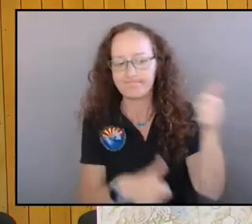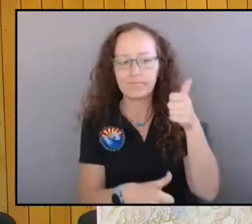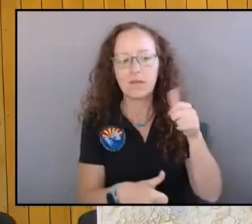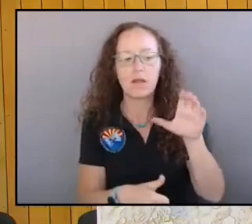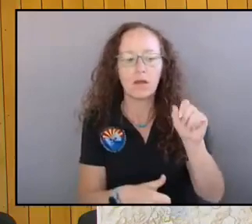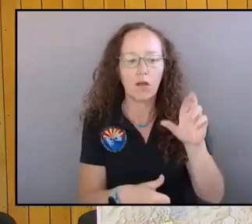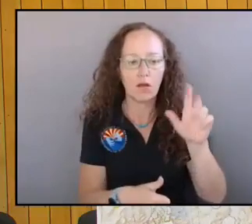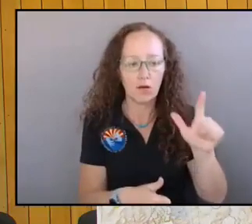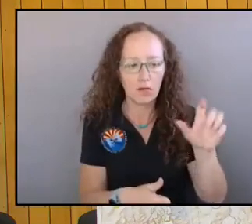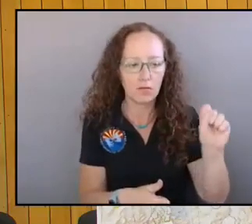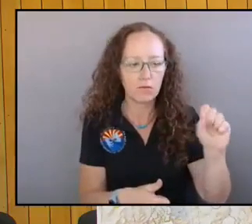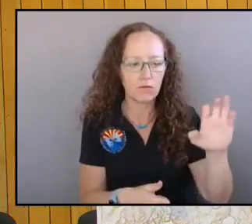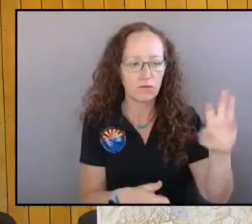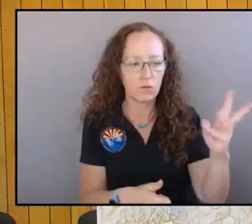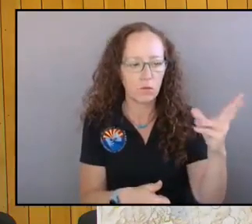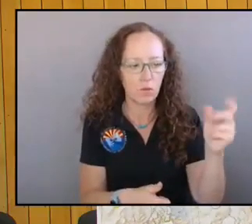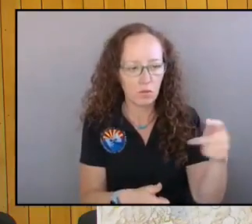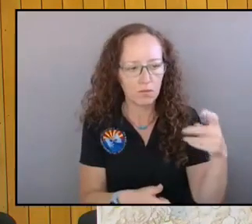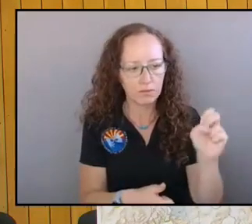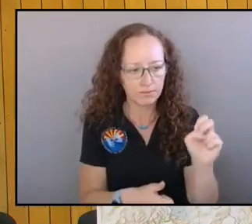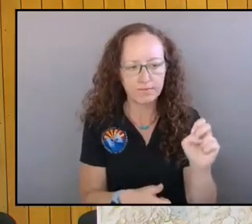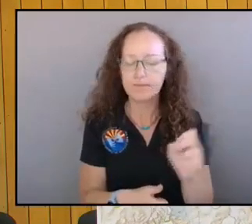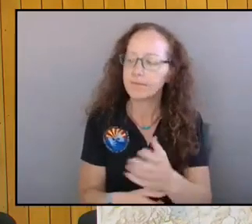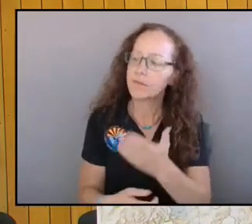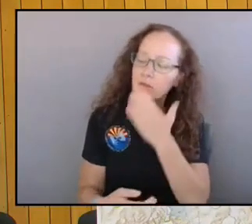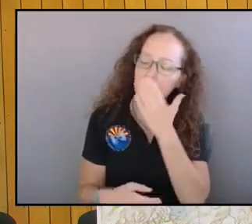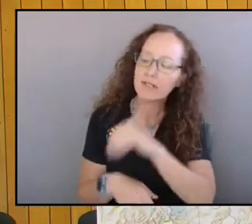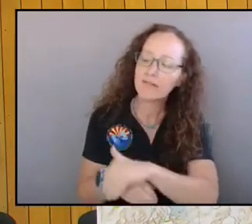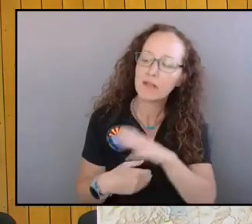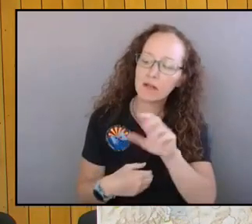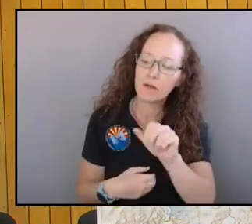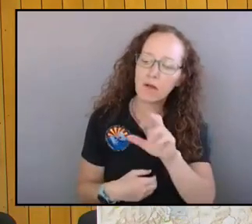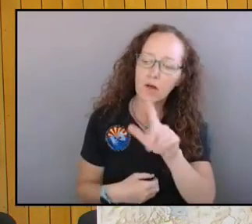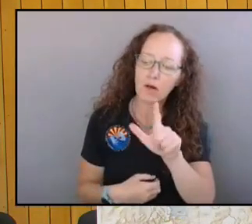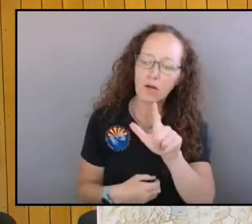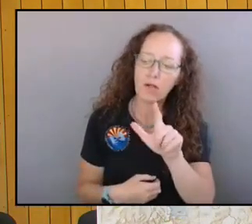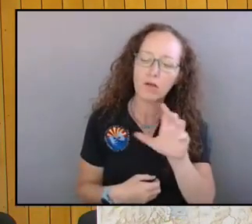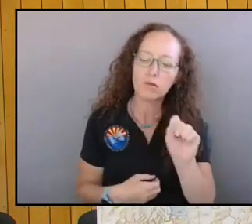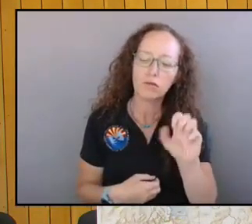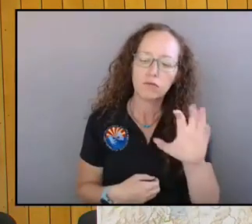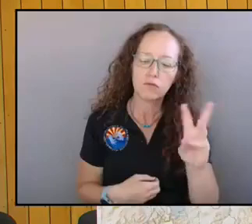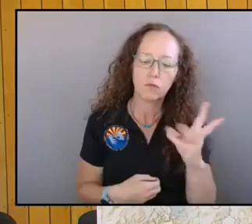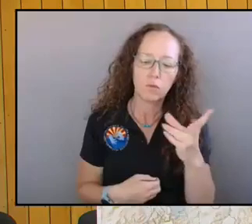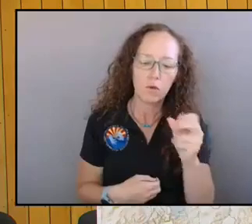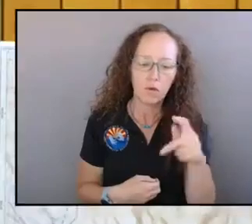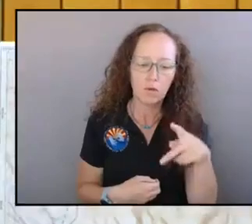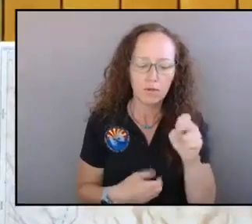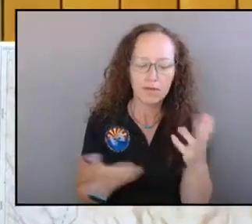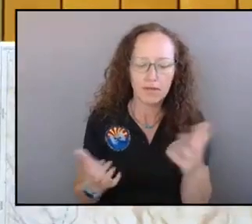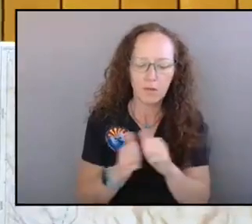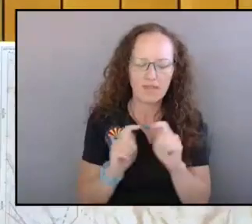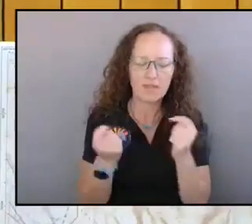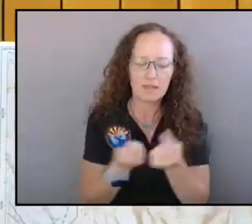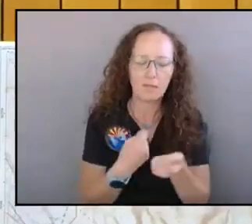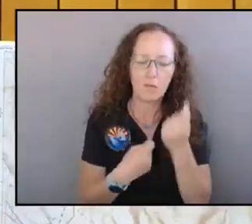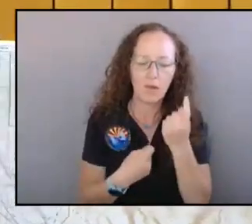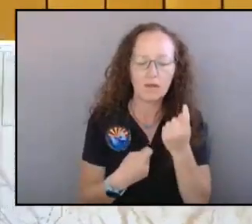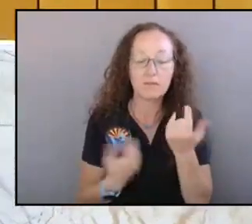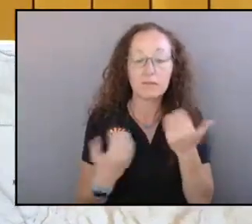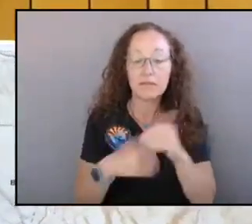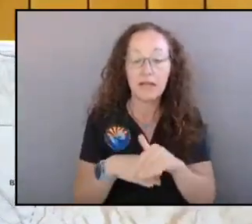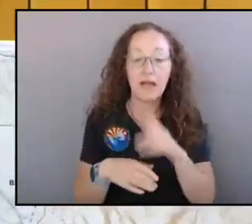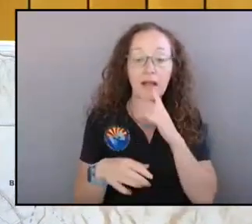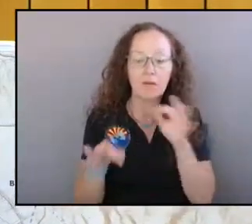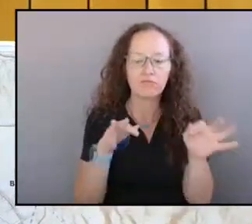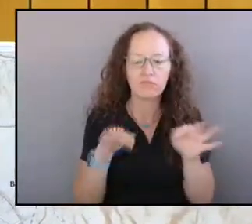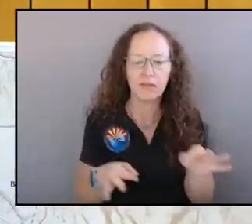Hi, good evening. Carl Schwope, I see here with Team 1. Tonight, I want to talk to you about kind of a tale of two fires, even though it's the